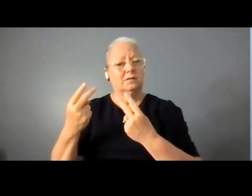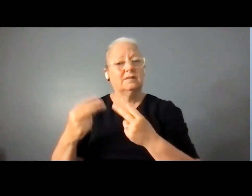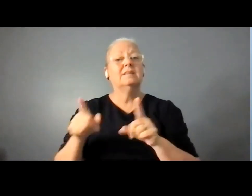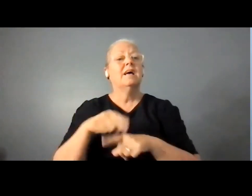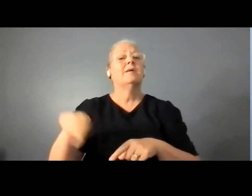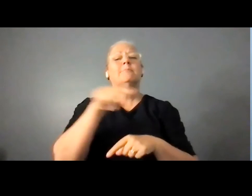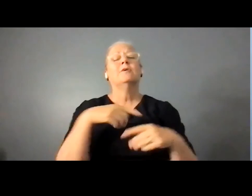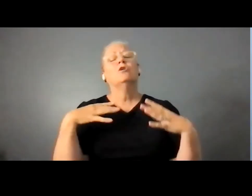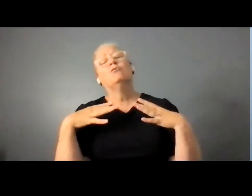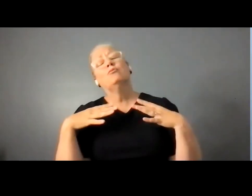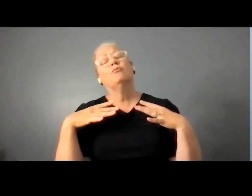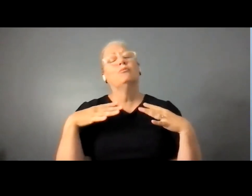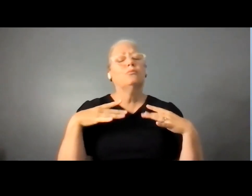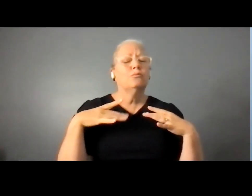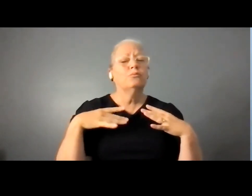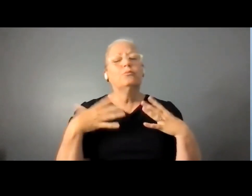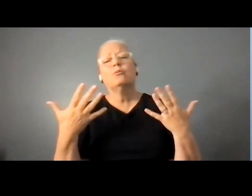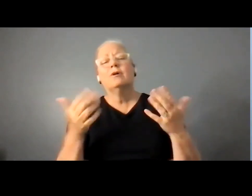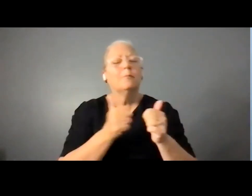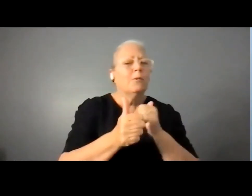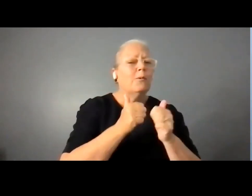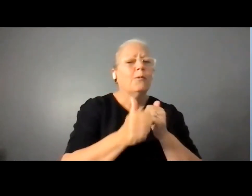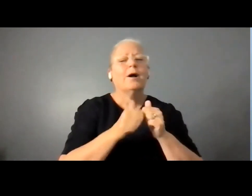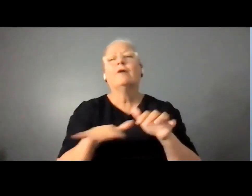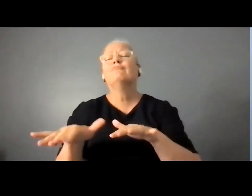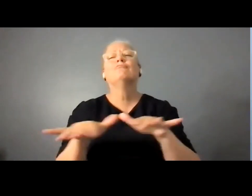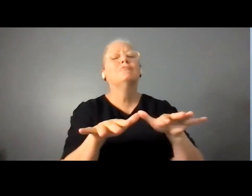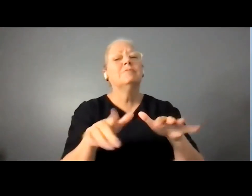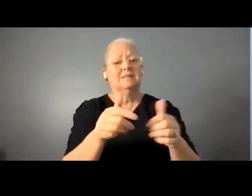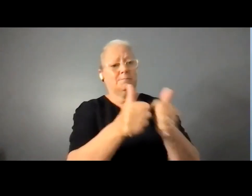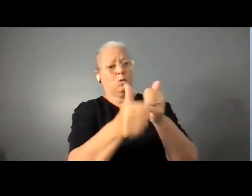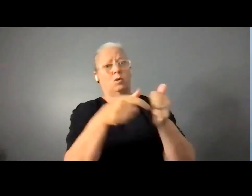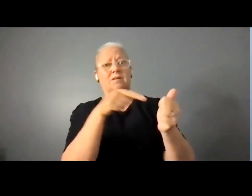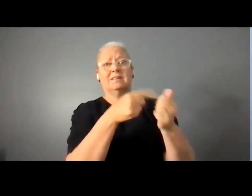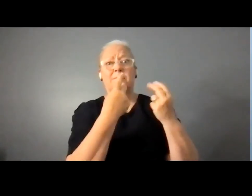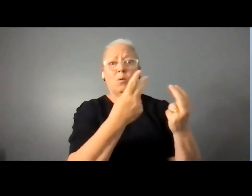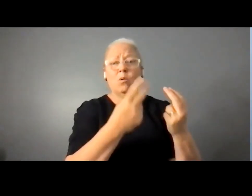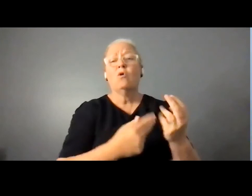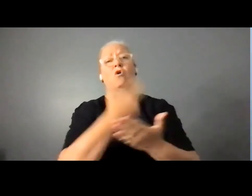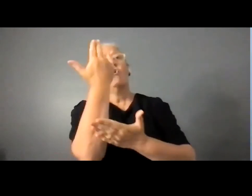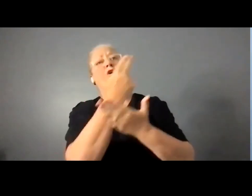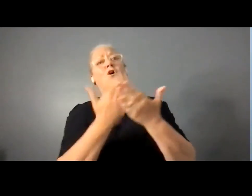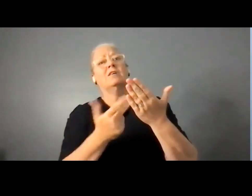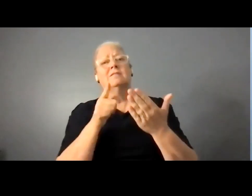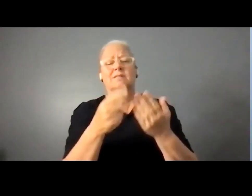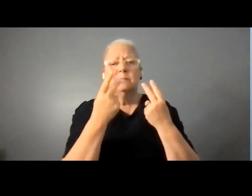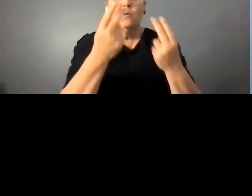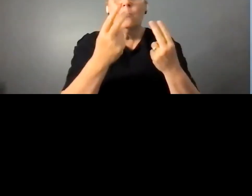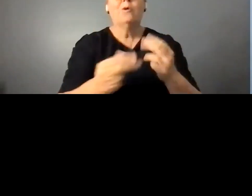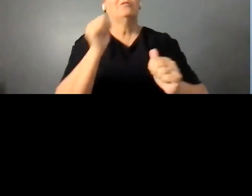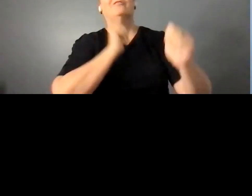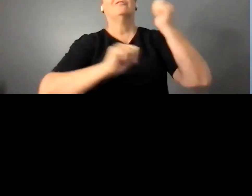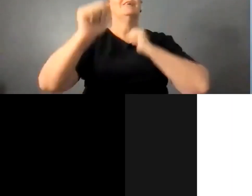with disability is tremendously important. Sport is important, art is important, theatre is important, films